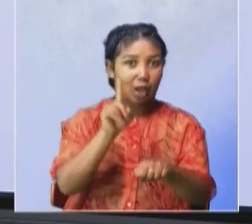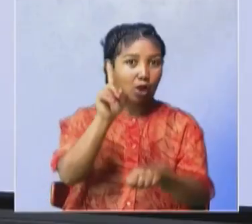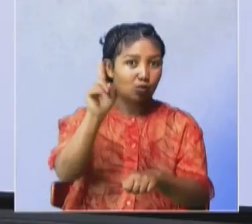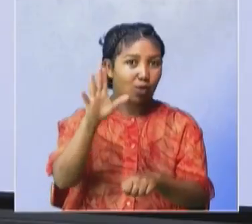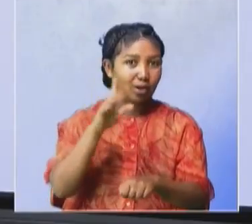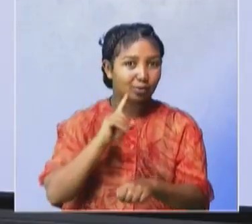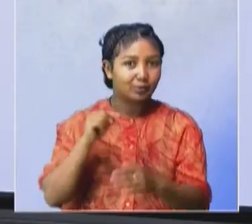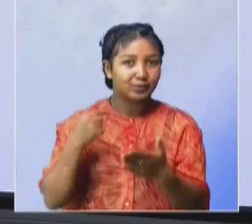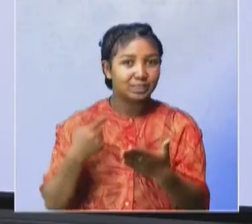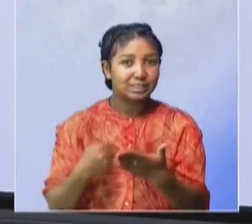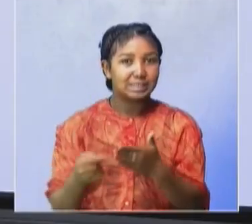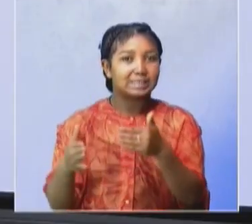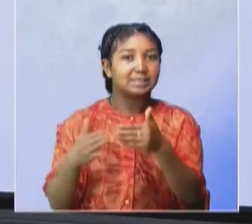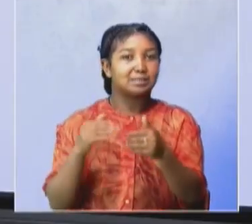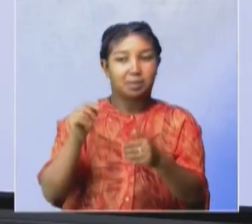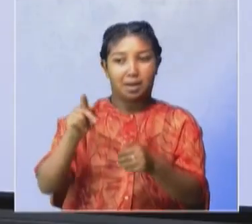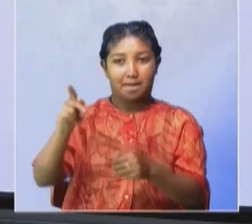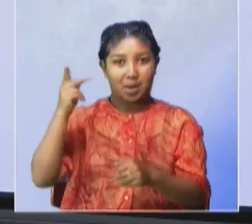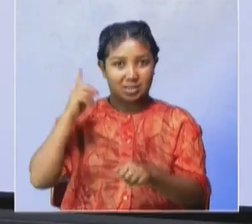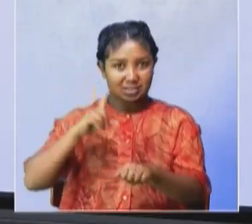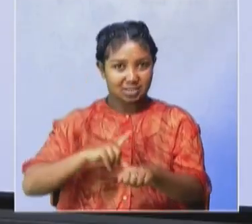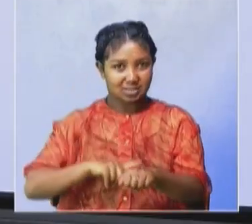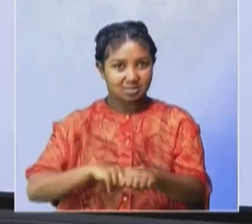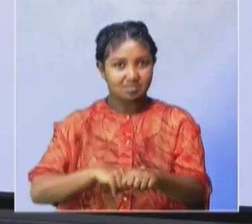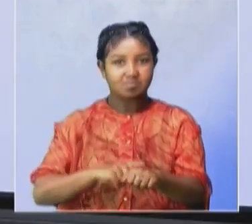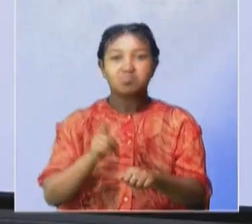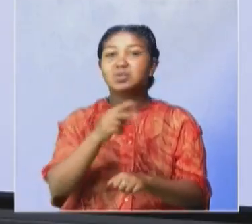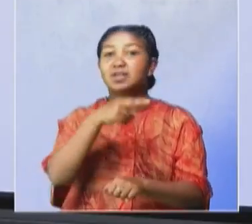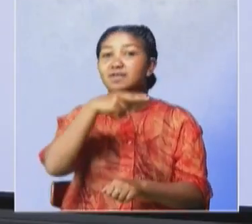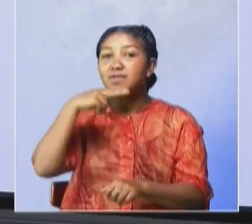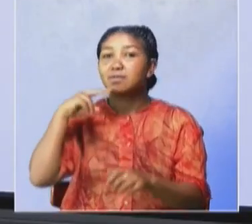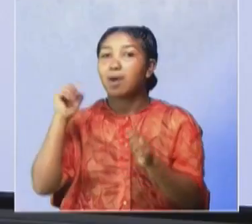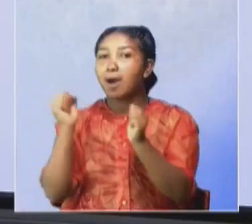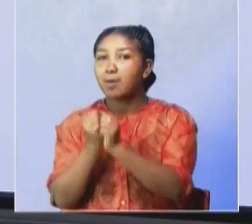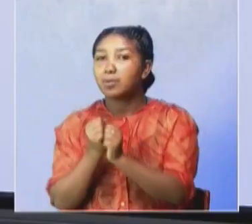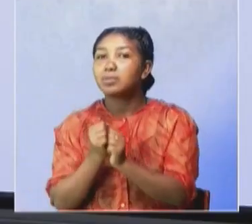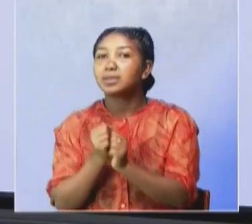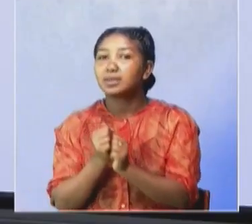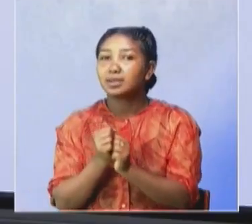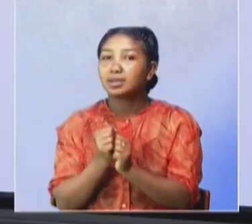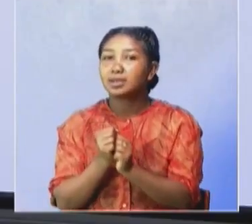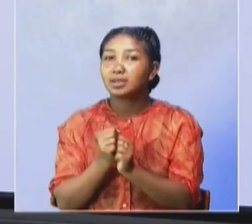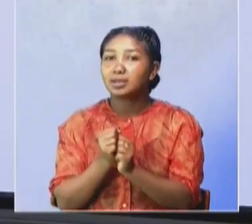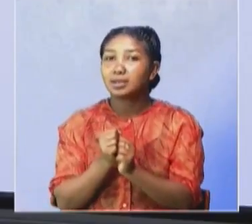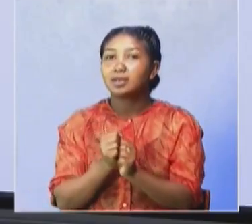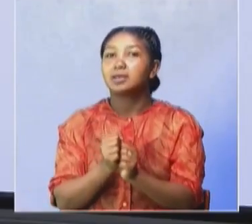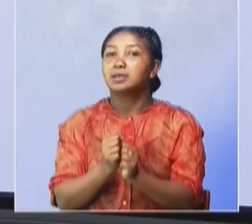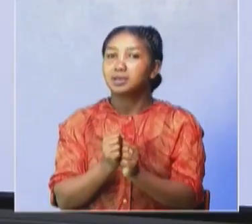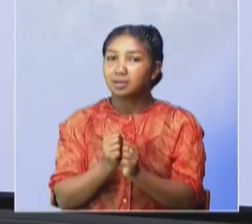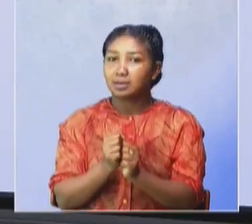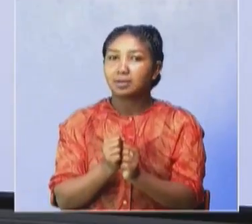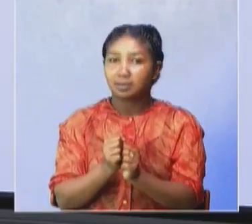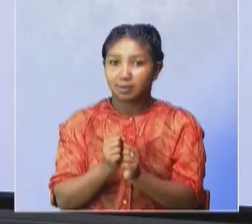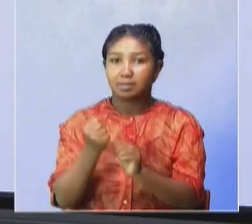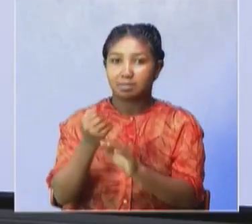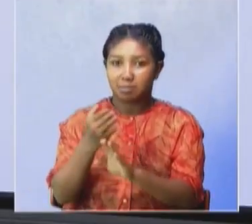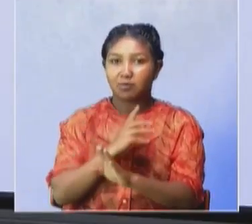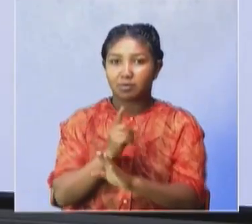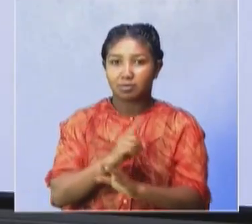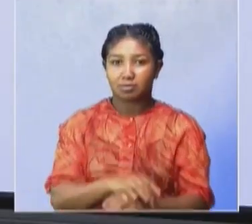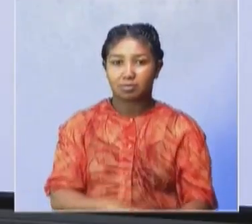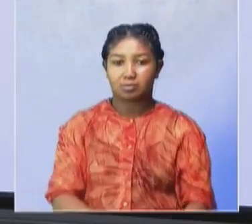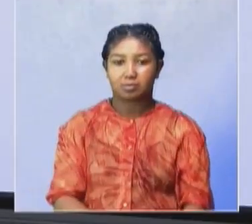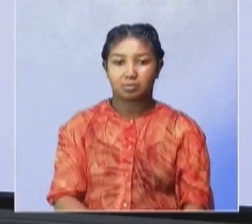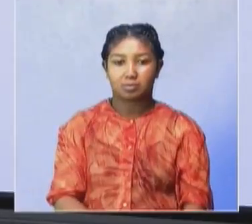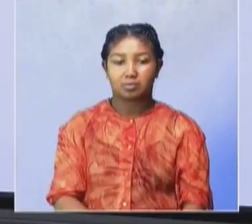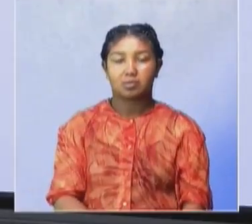So this is the simple past tense. Which kind of verbs we are going to use? And before that, what is